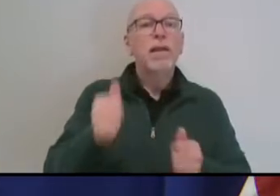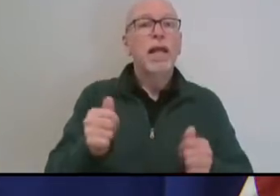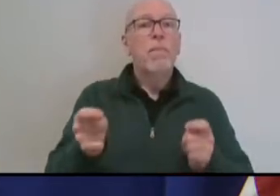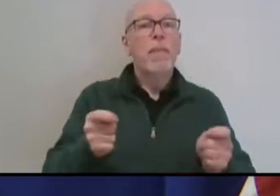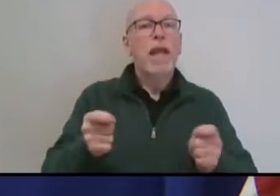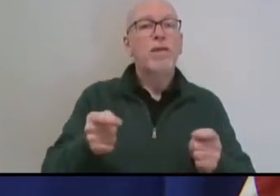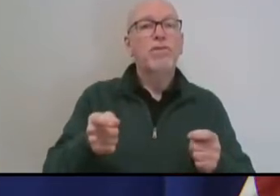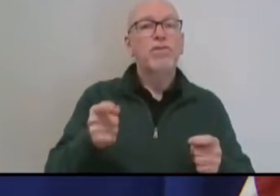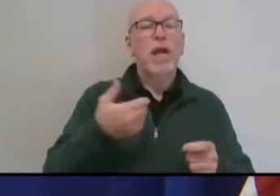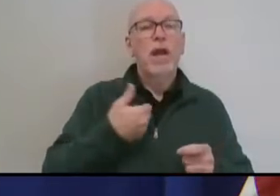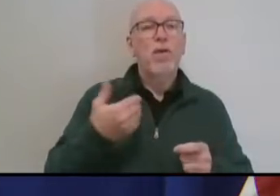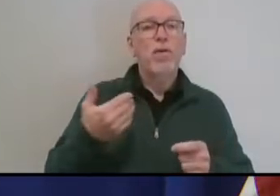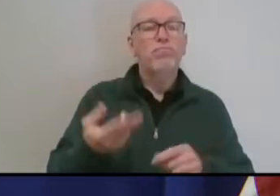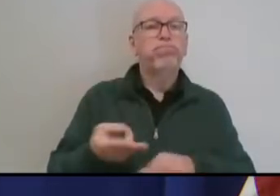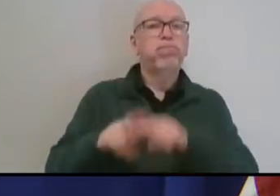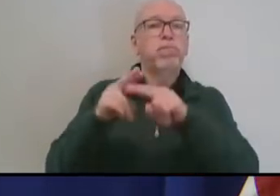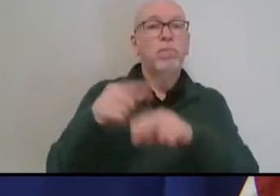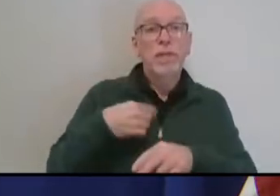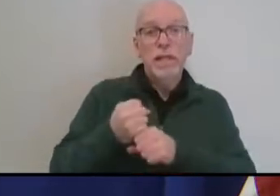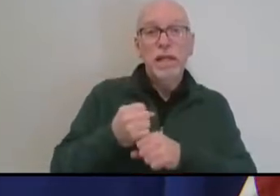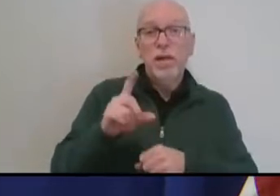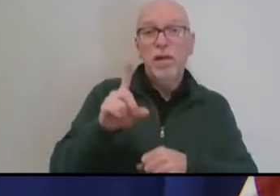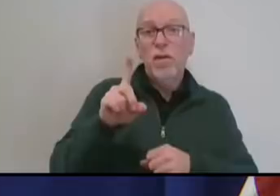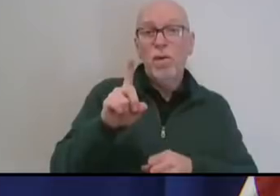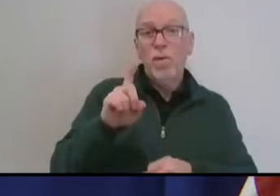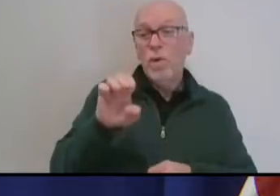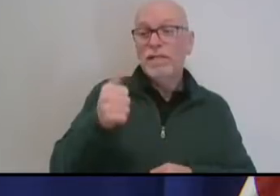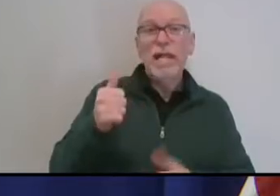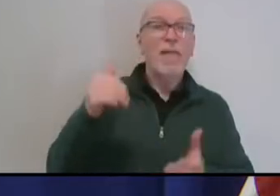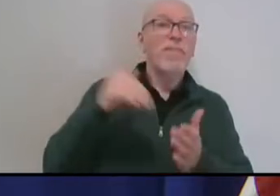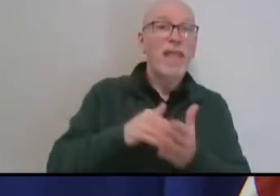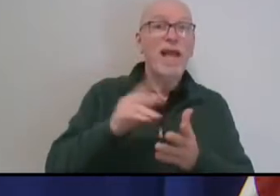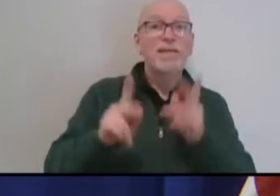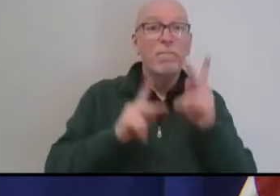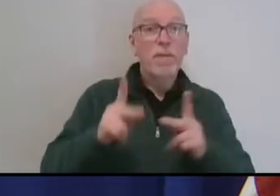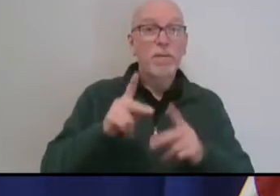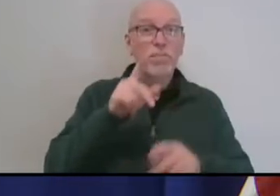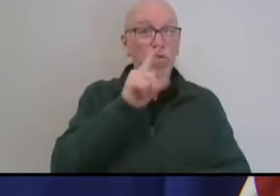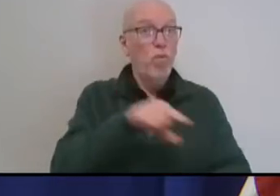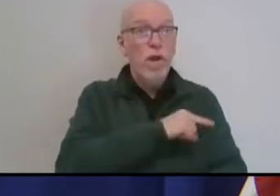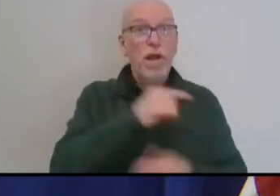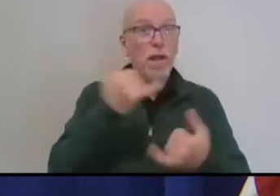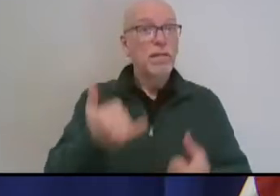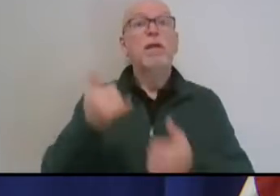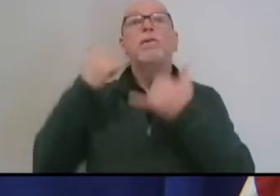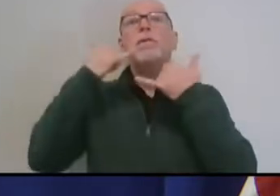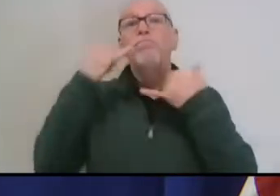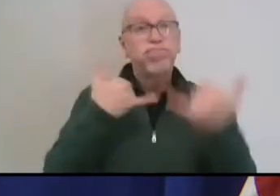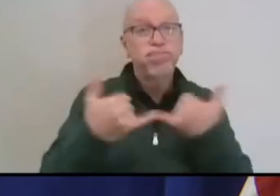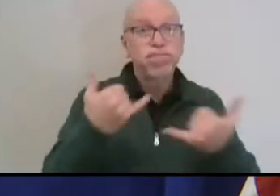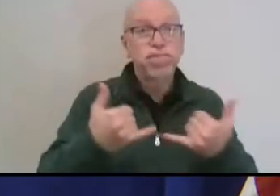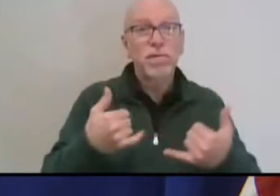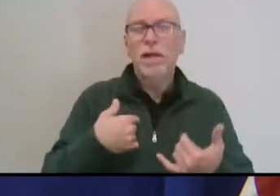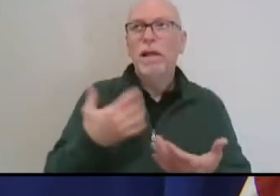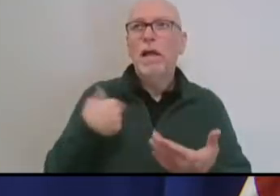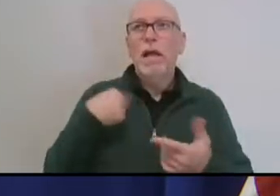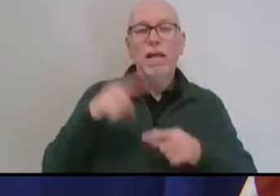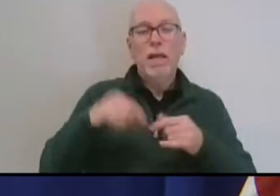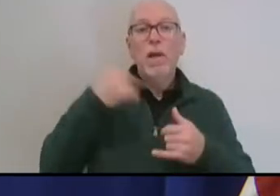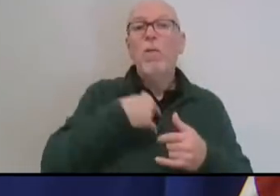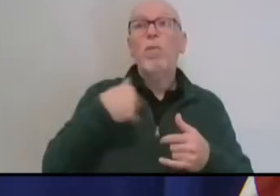these surges. So when you get 109,000, 110,000 people within 24 hours, I wouldn't want the story to be we opened it